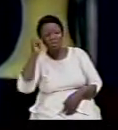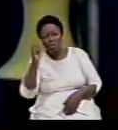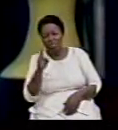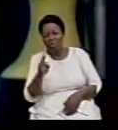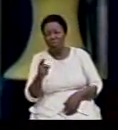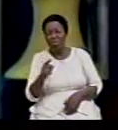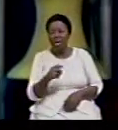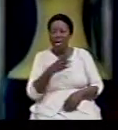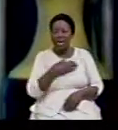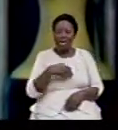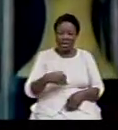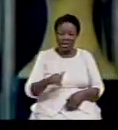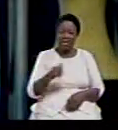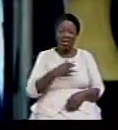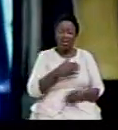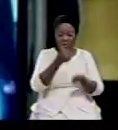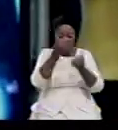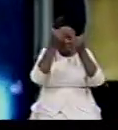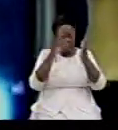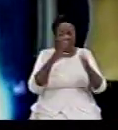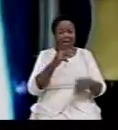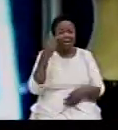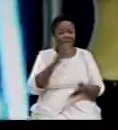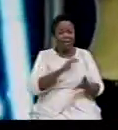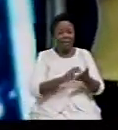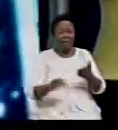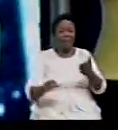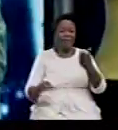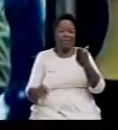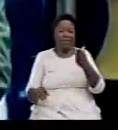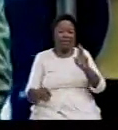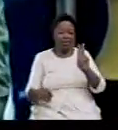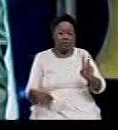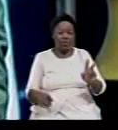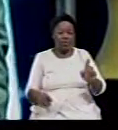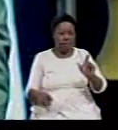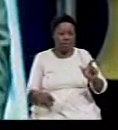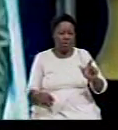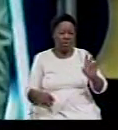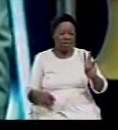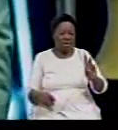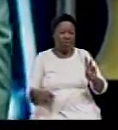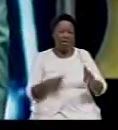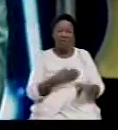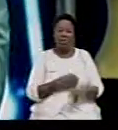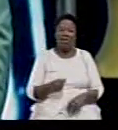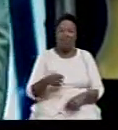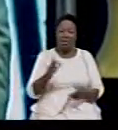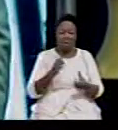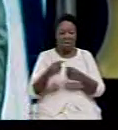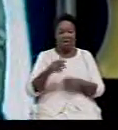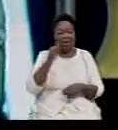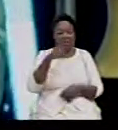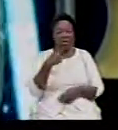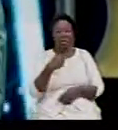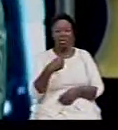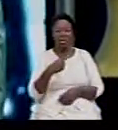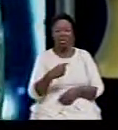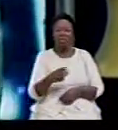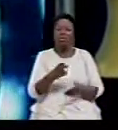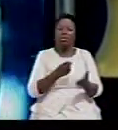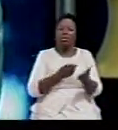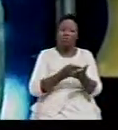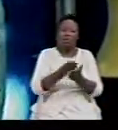verse 27. In verse 27, and she said, truth, Lord, I cannot accuse you of ever